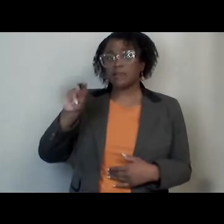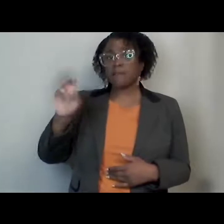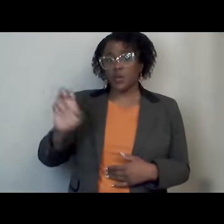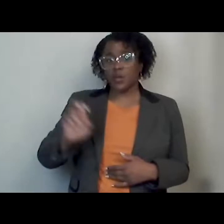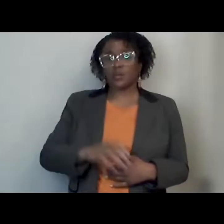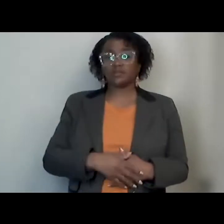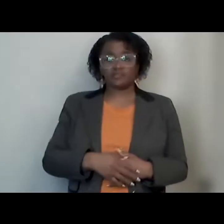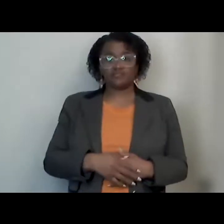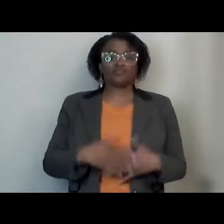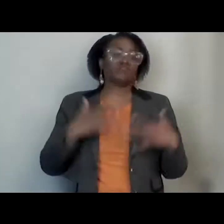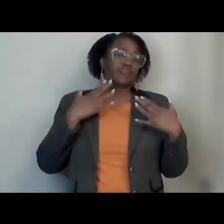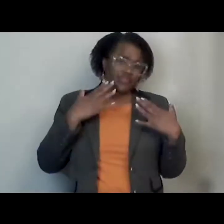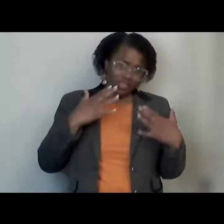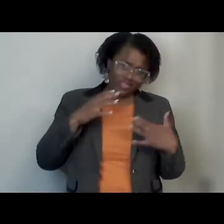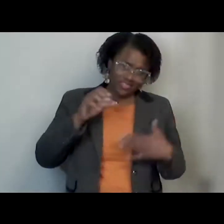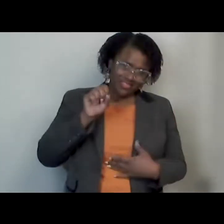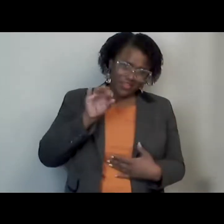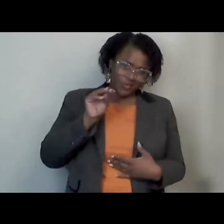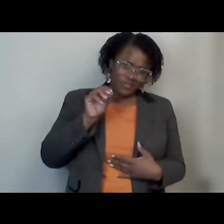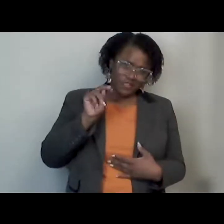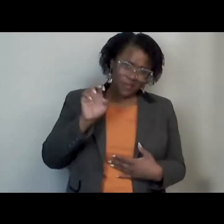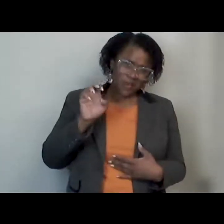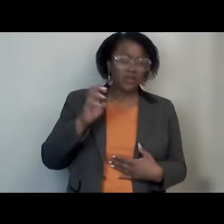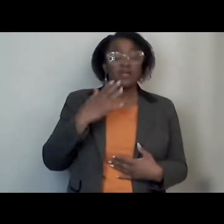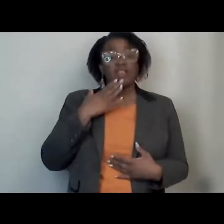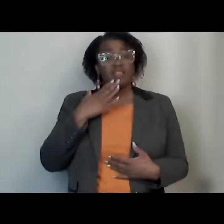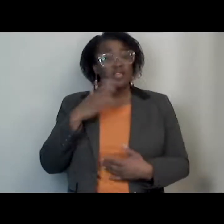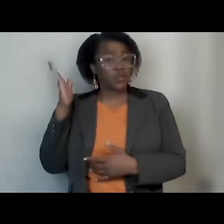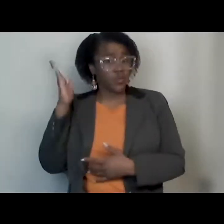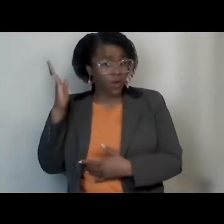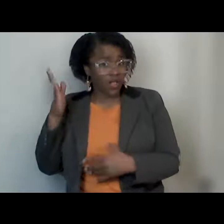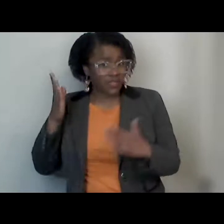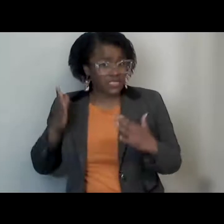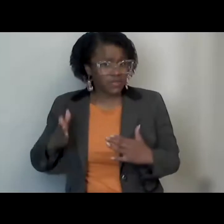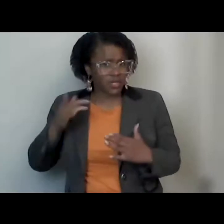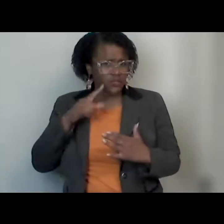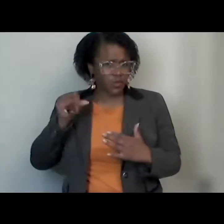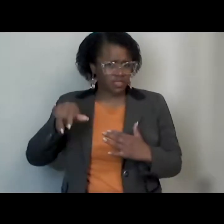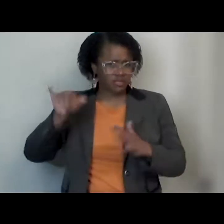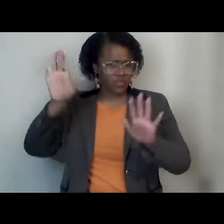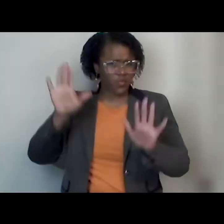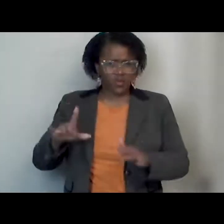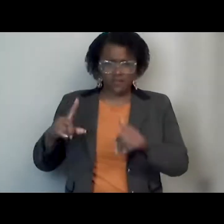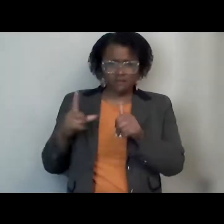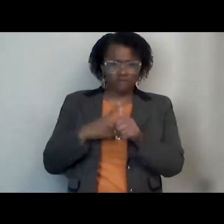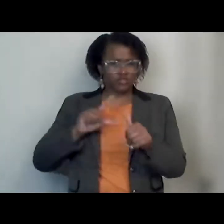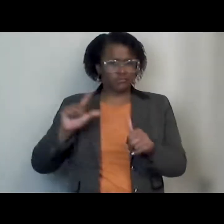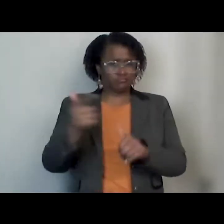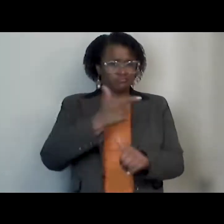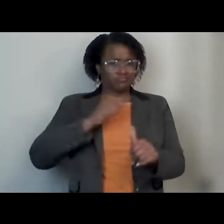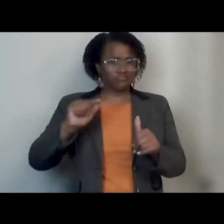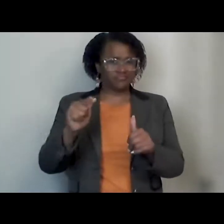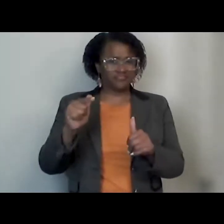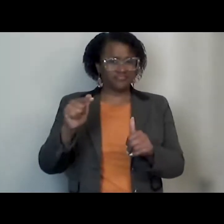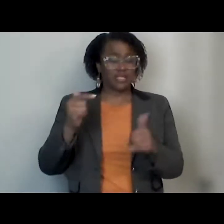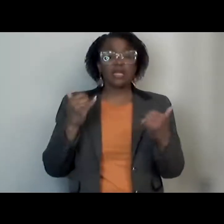Thank you, Simone. Thank you, all the speakers, for that wonderful first round. We are going